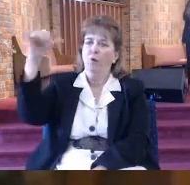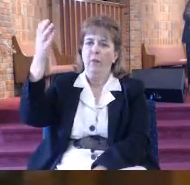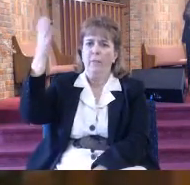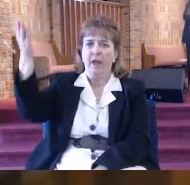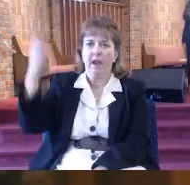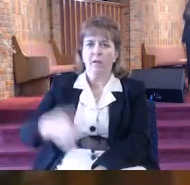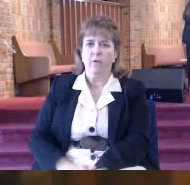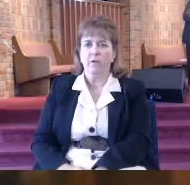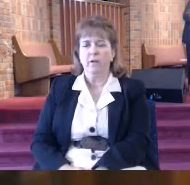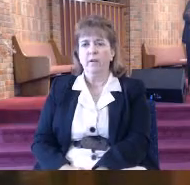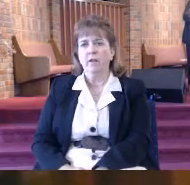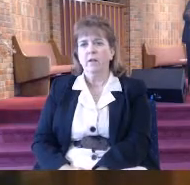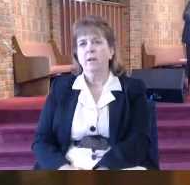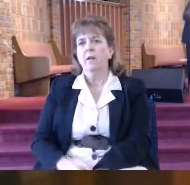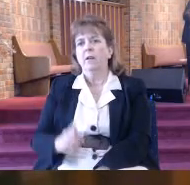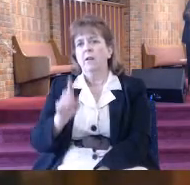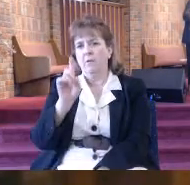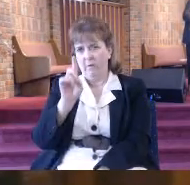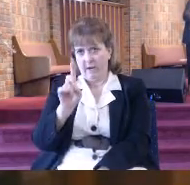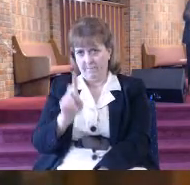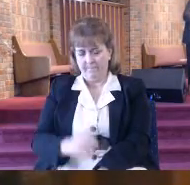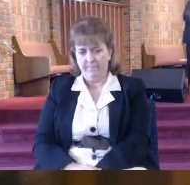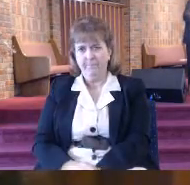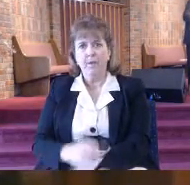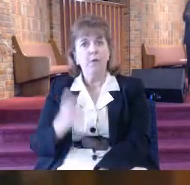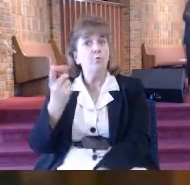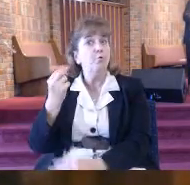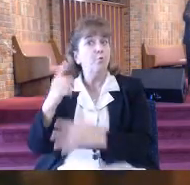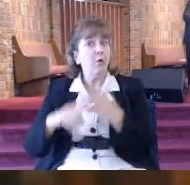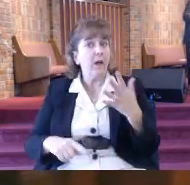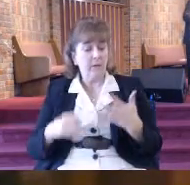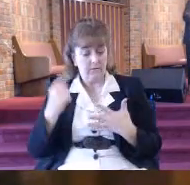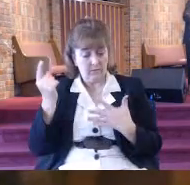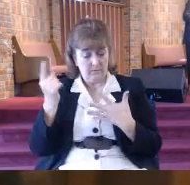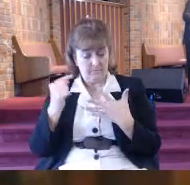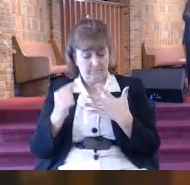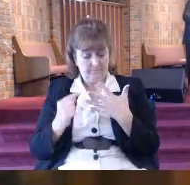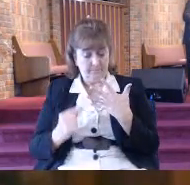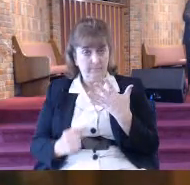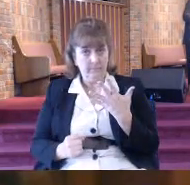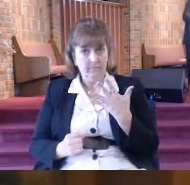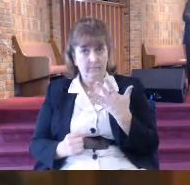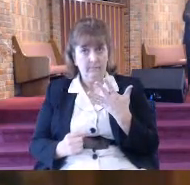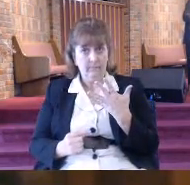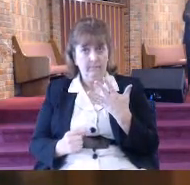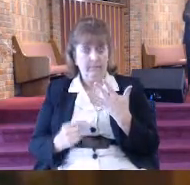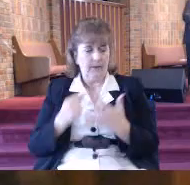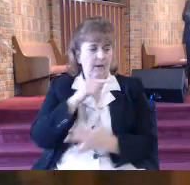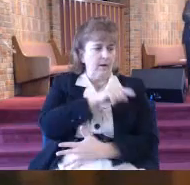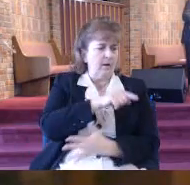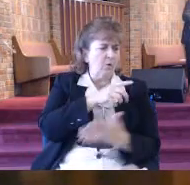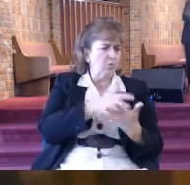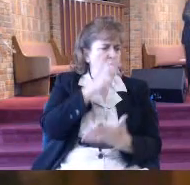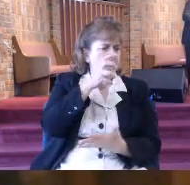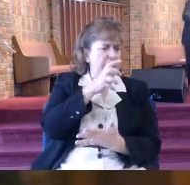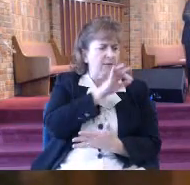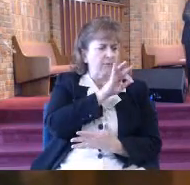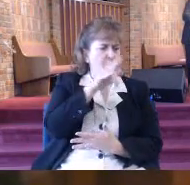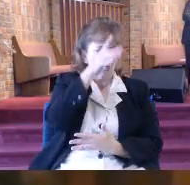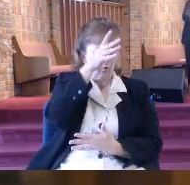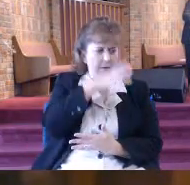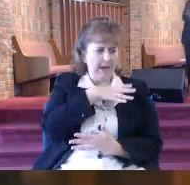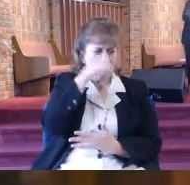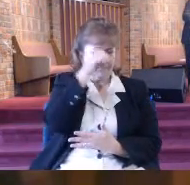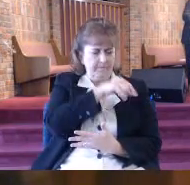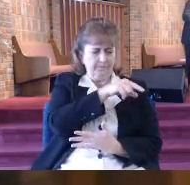Let's run that list as a checklist, shall we? And compare it to our rich fool.